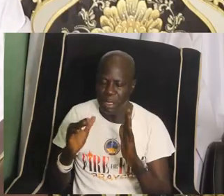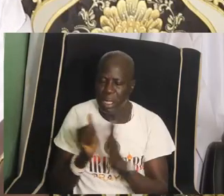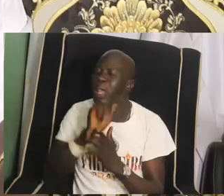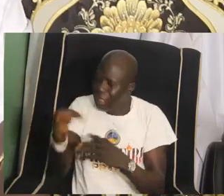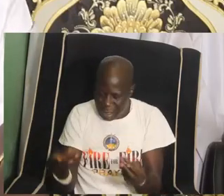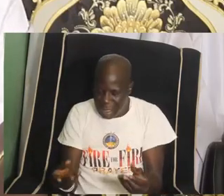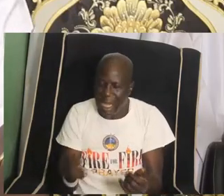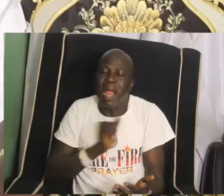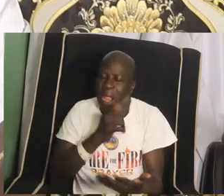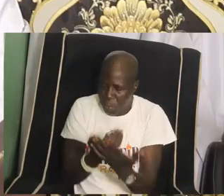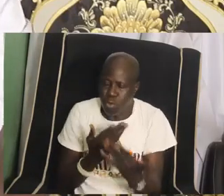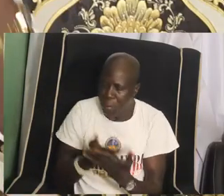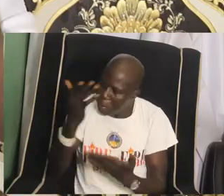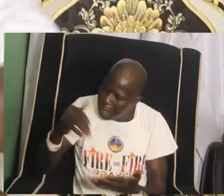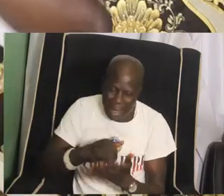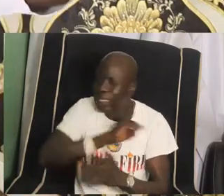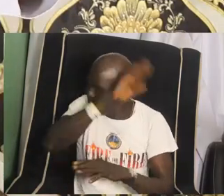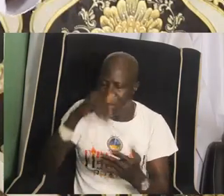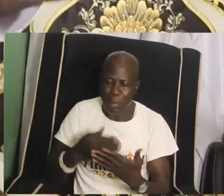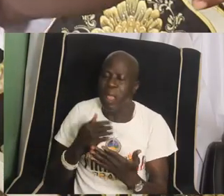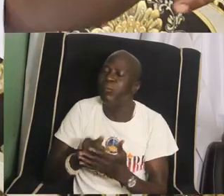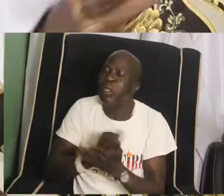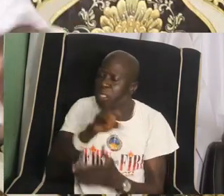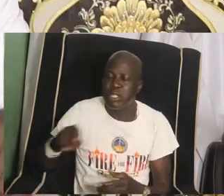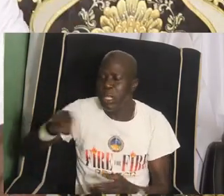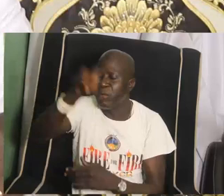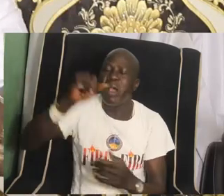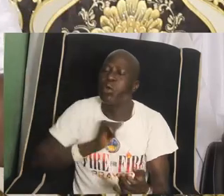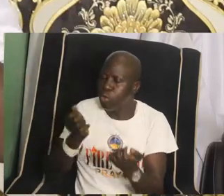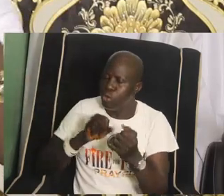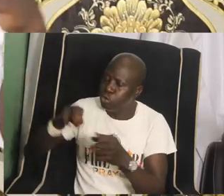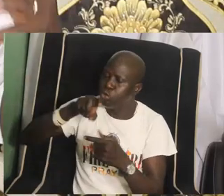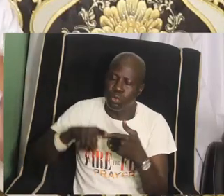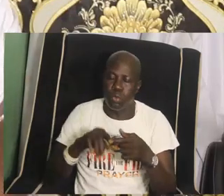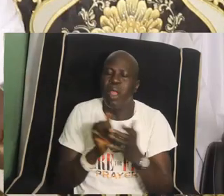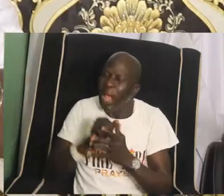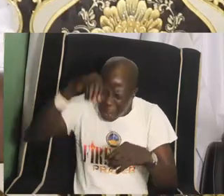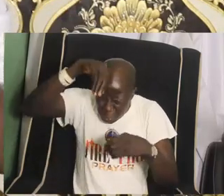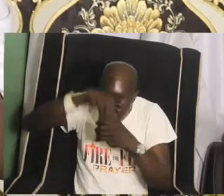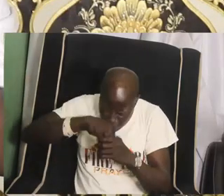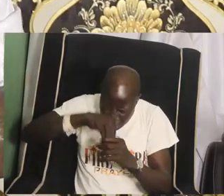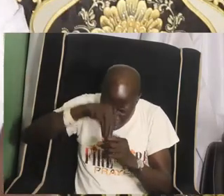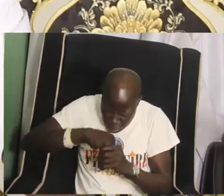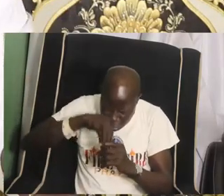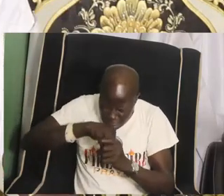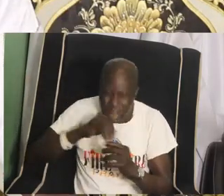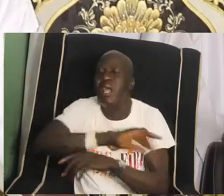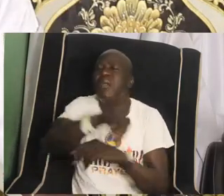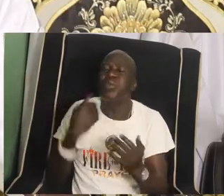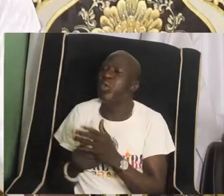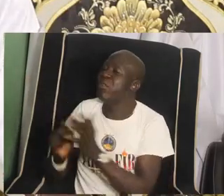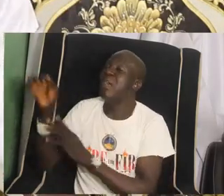building. The land you want to buy, you couldn't buy. The abroad you want to travel, so you couldn't go. So your seed, I didn't tell